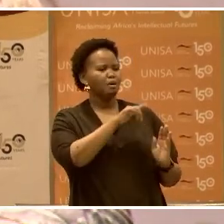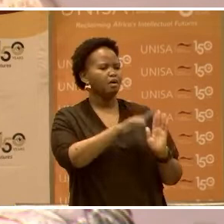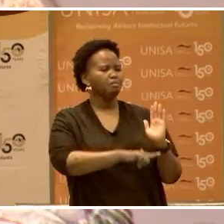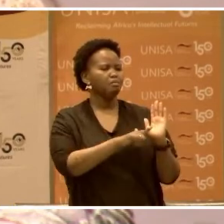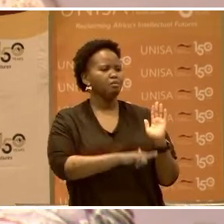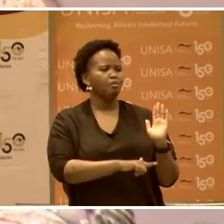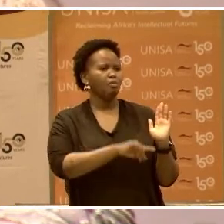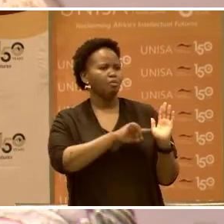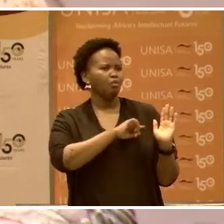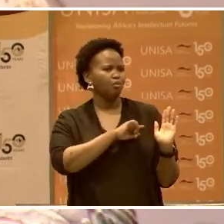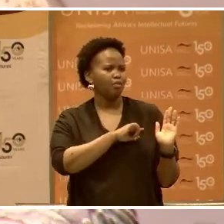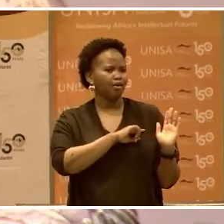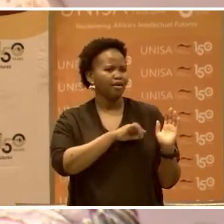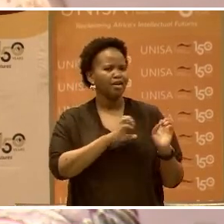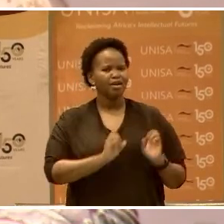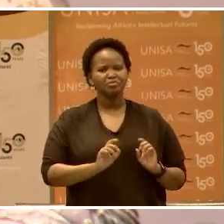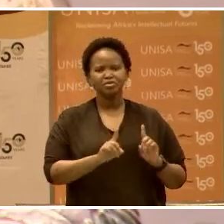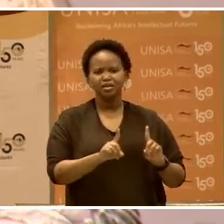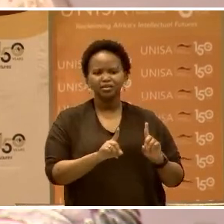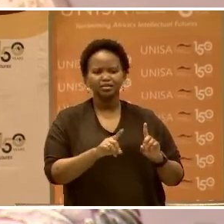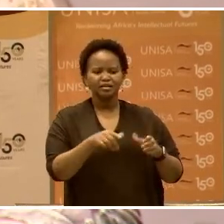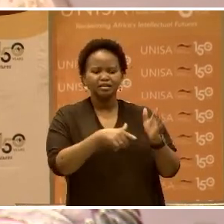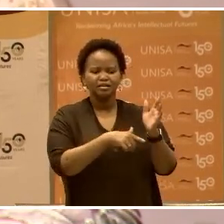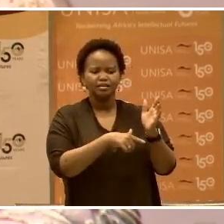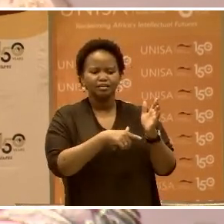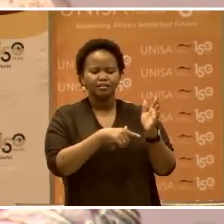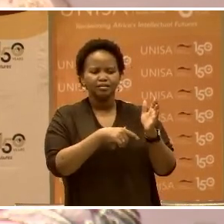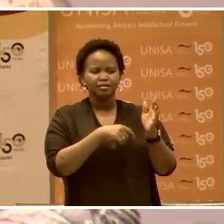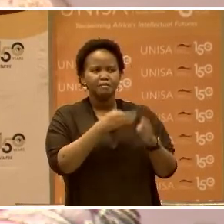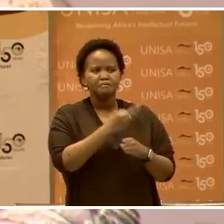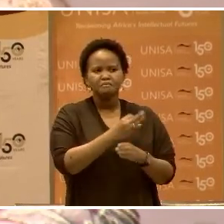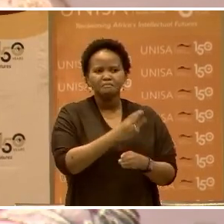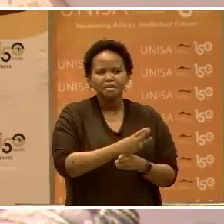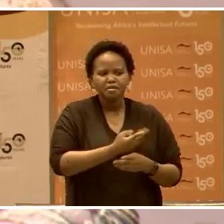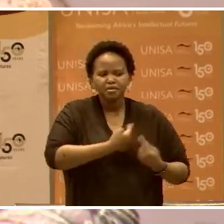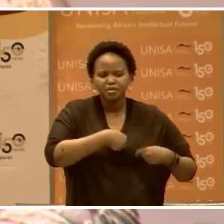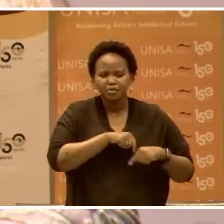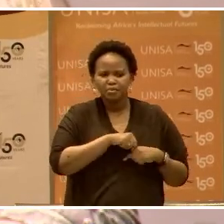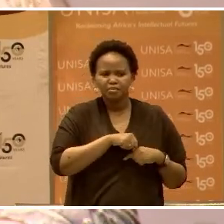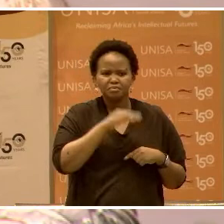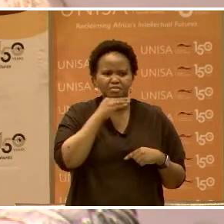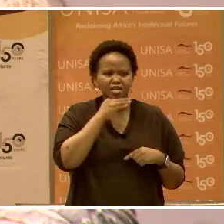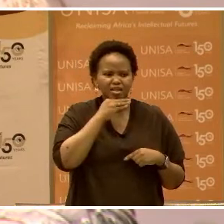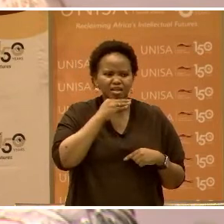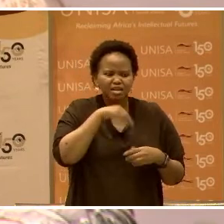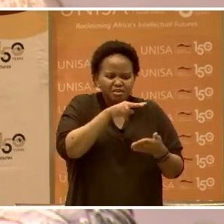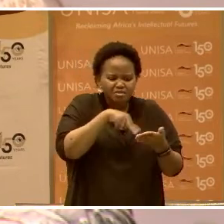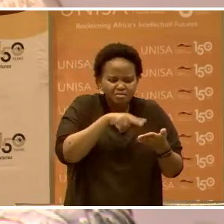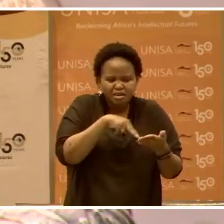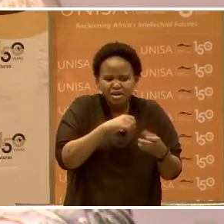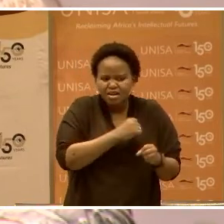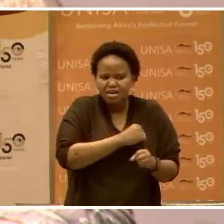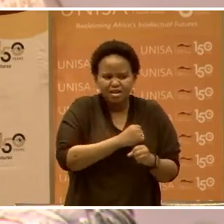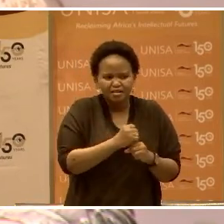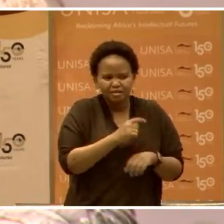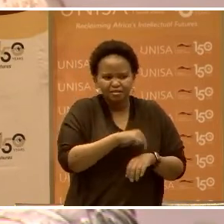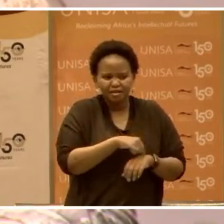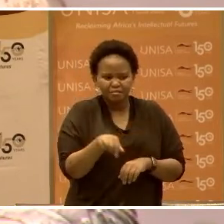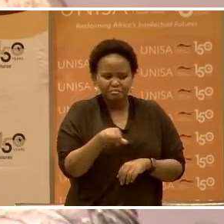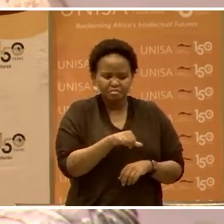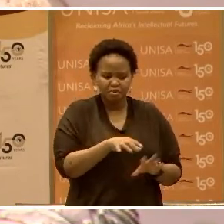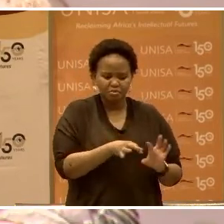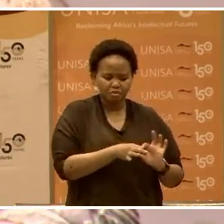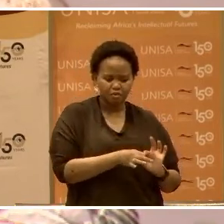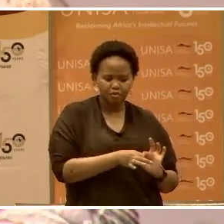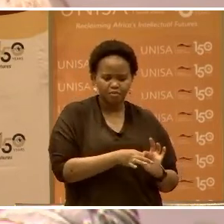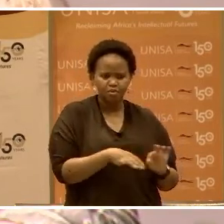low educational levels of parents, growing up in homes without books, the lack of available and applicable reading material